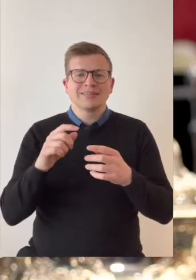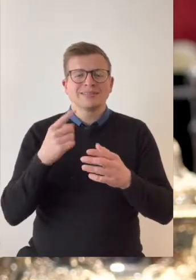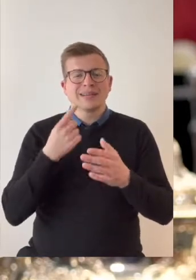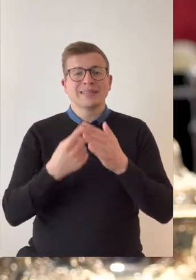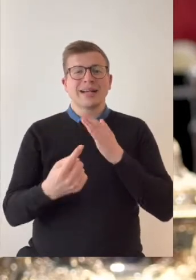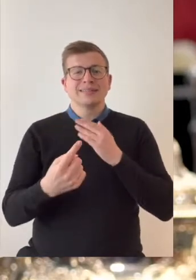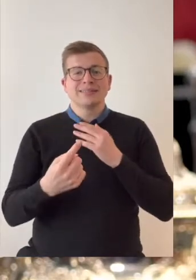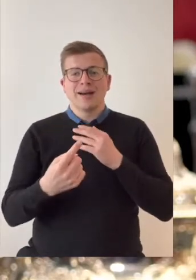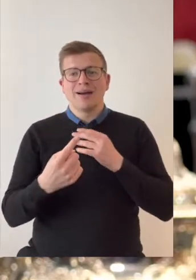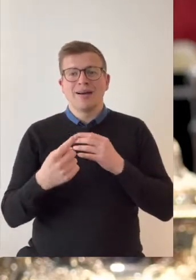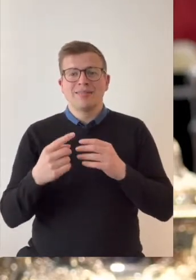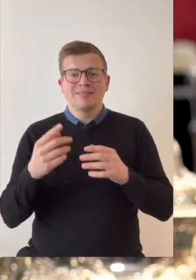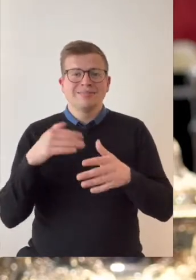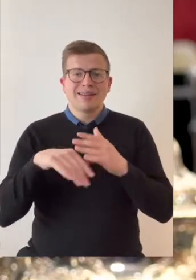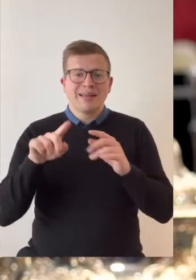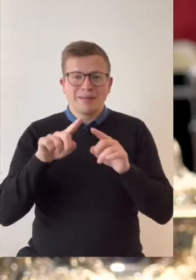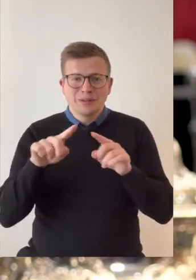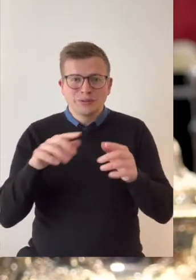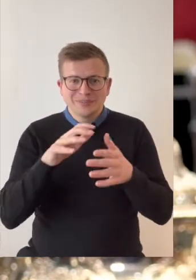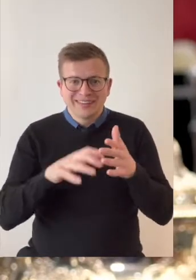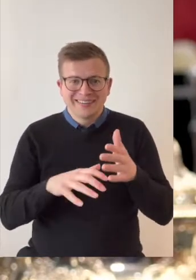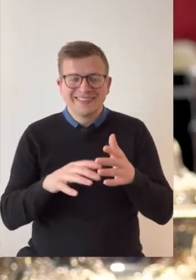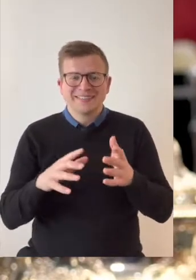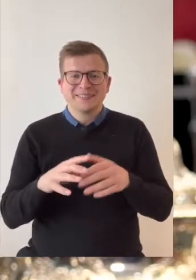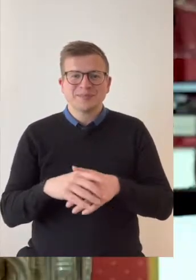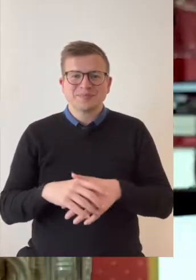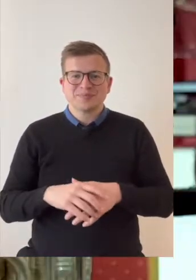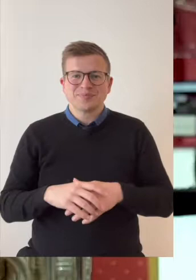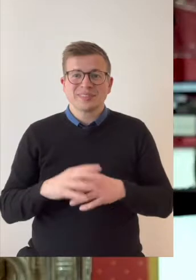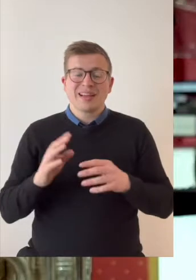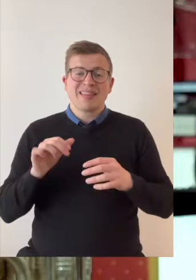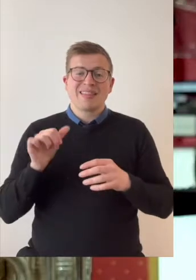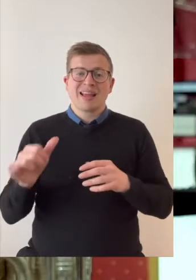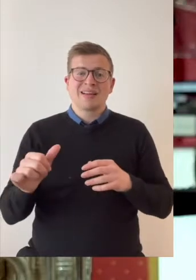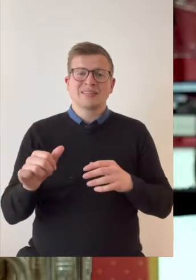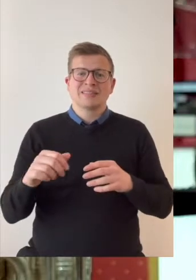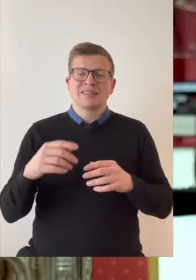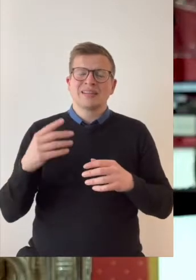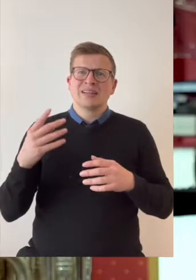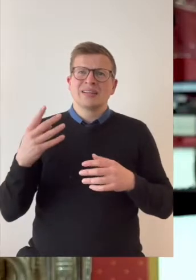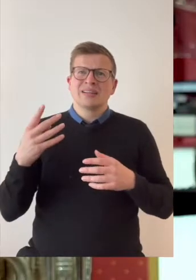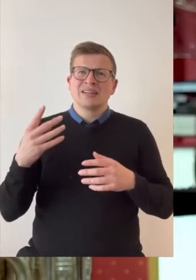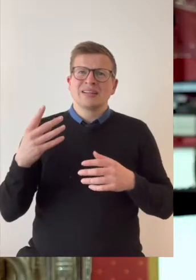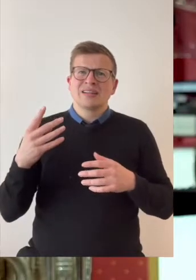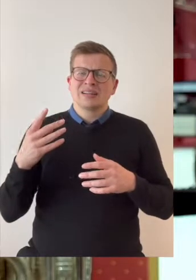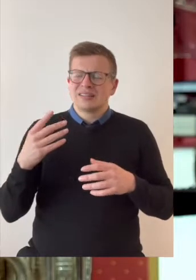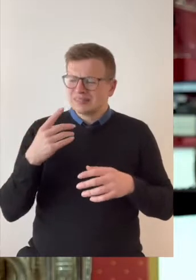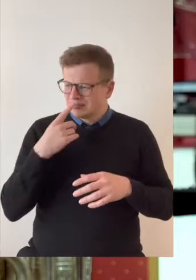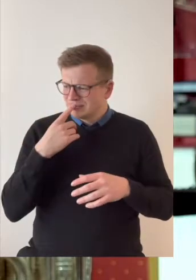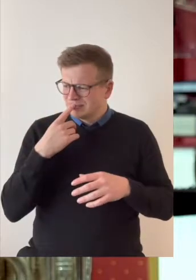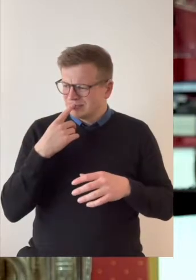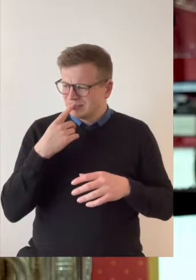cadenzas in the pieces. And then,